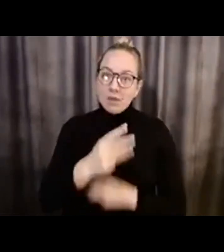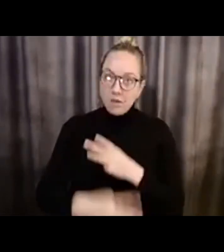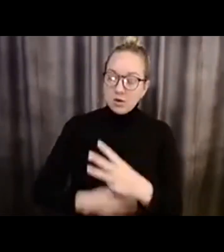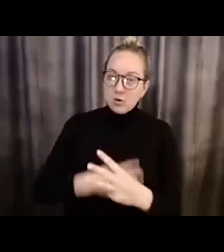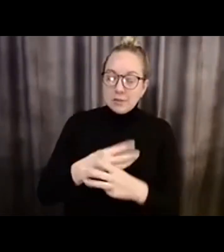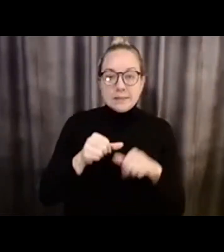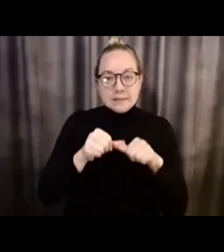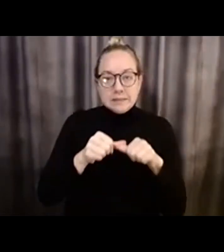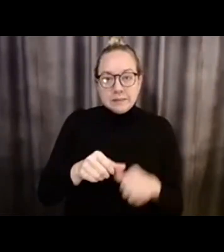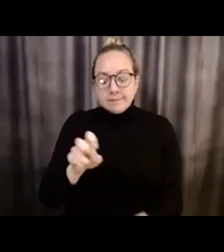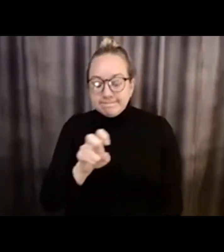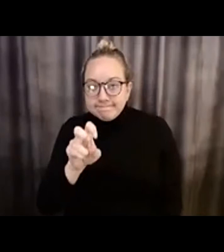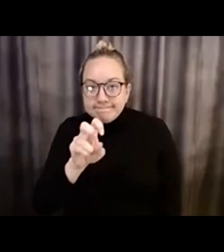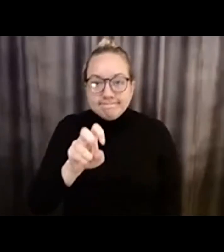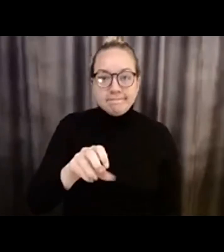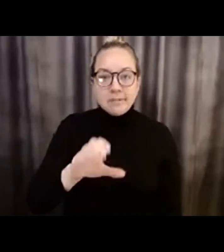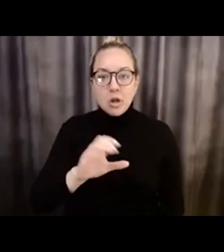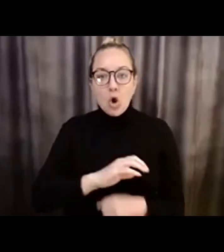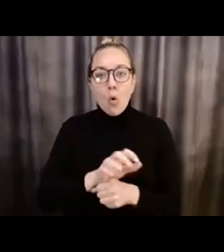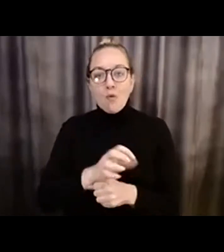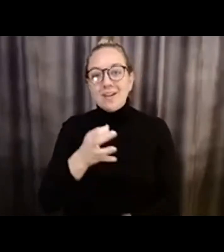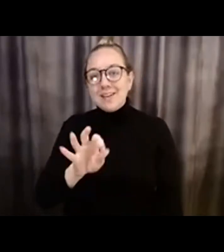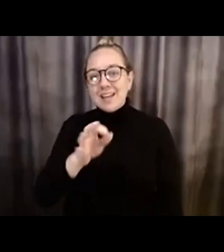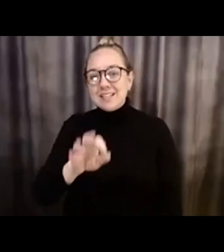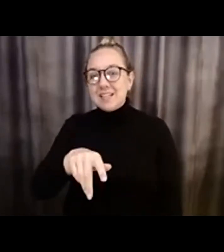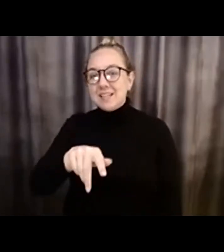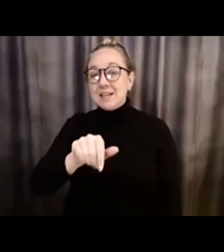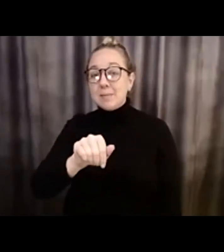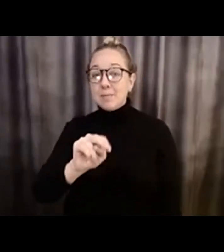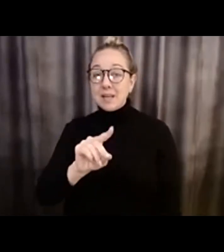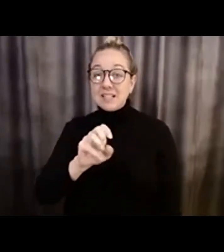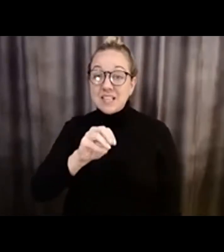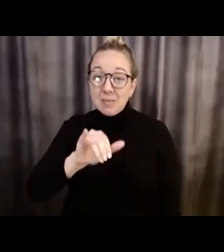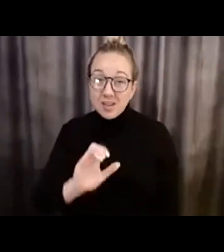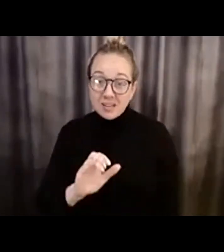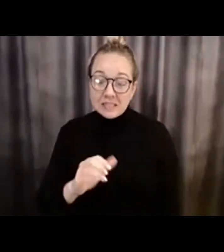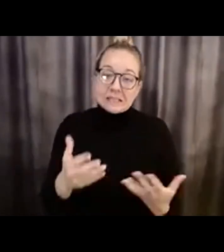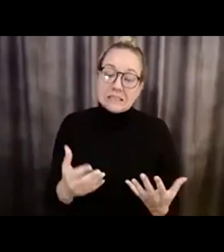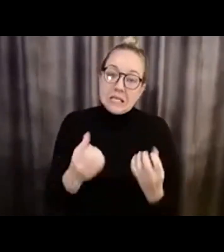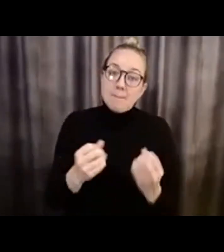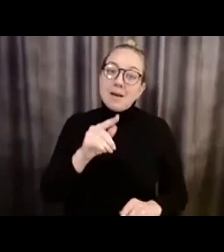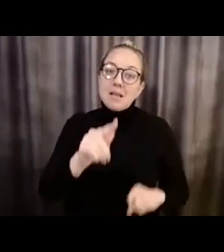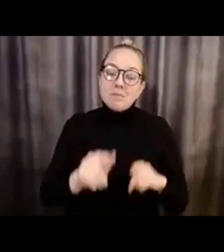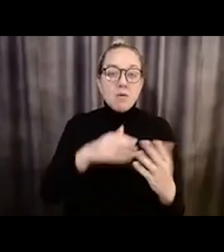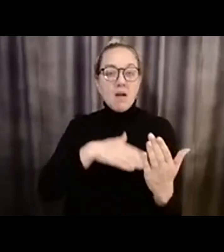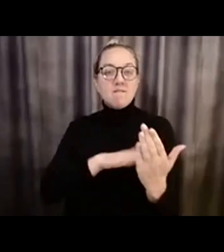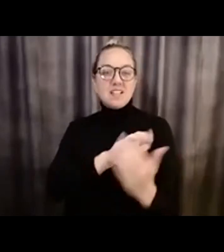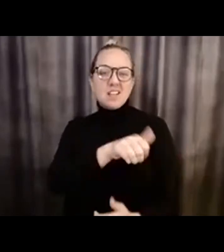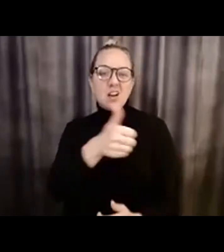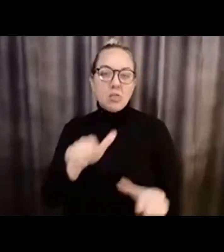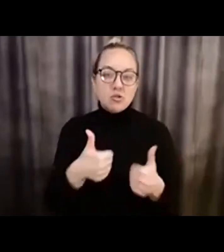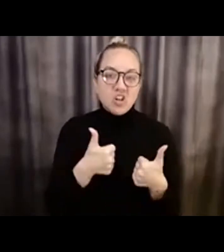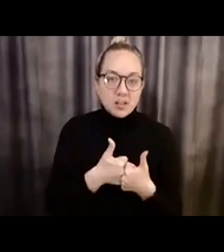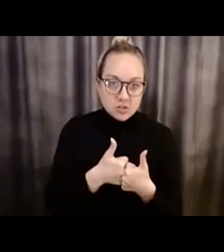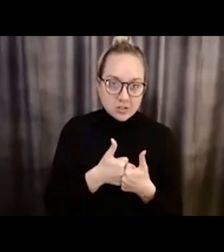the COVID-19 pandemic and its aftermath, many are facing yet another challenge, going back to